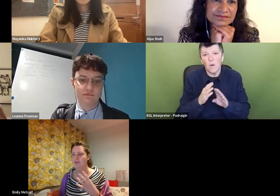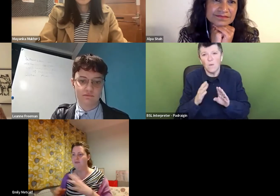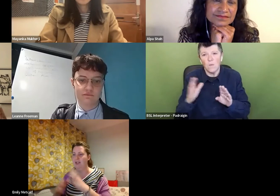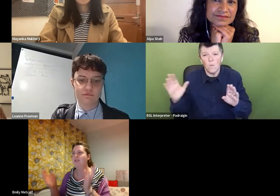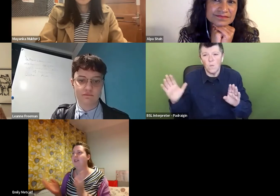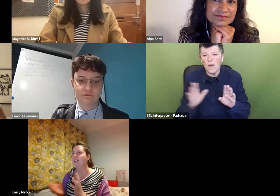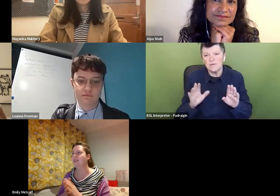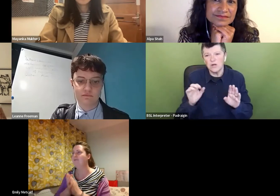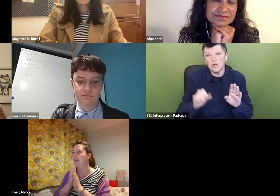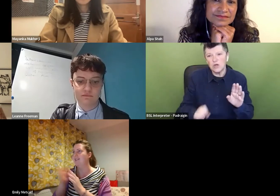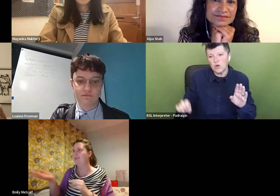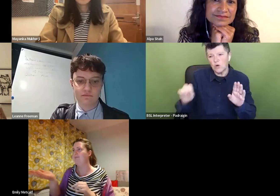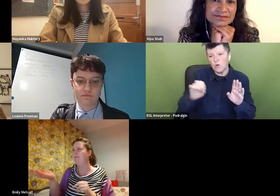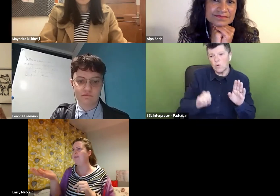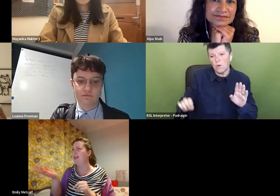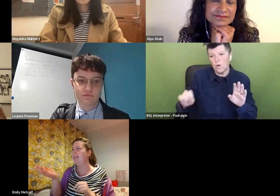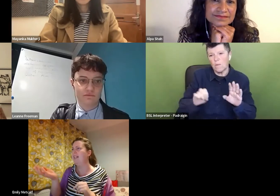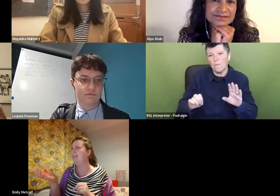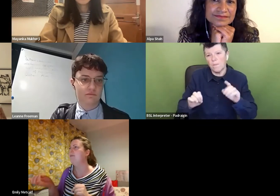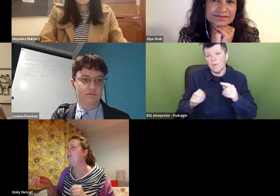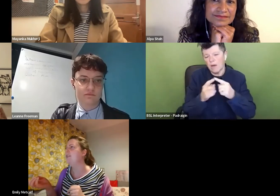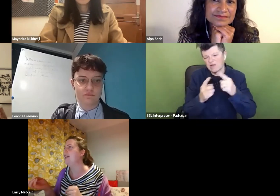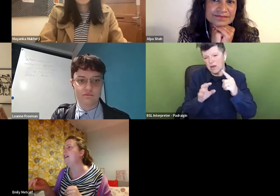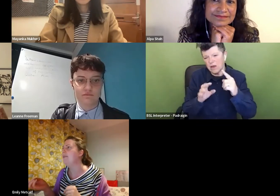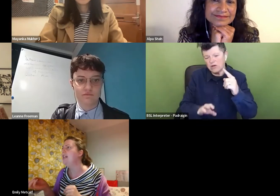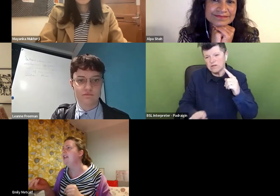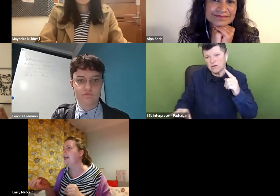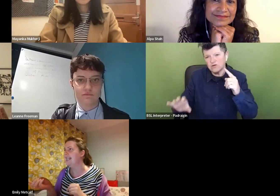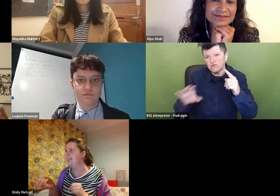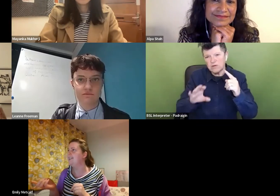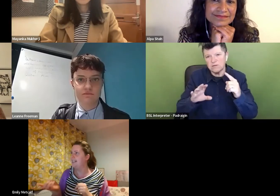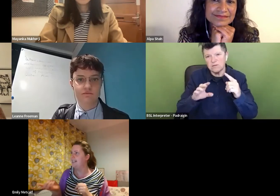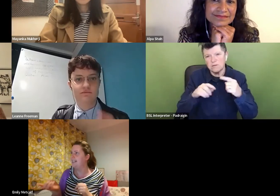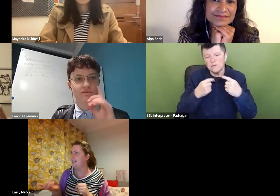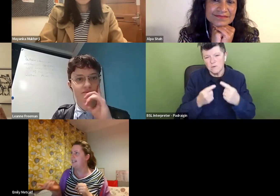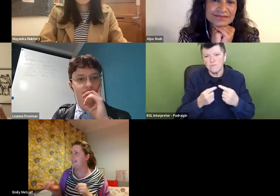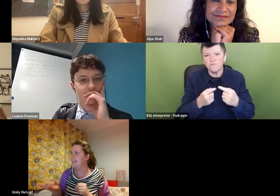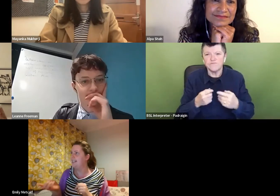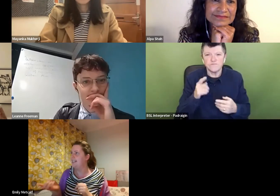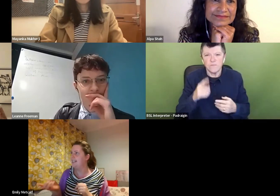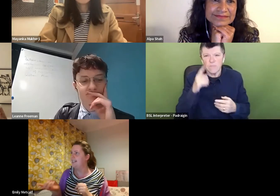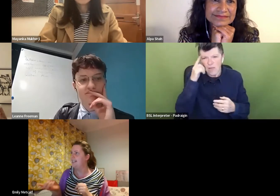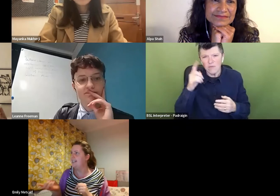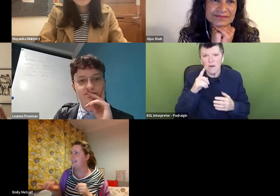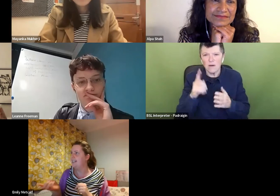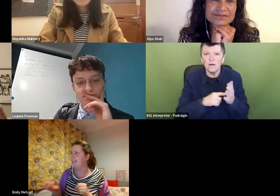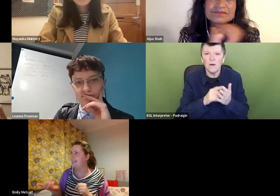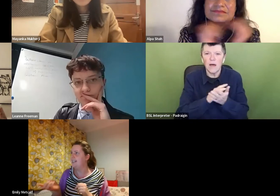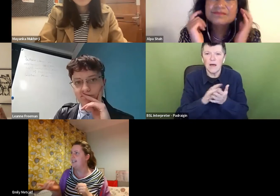nearest sort of countries, and as I think it was Johannes did